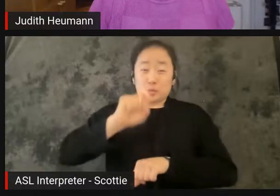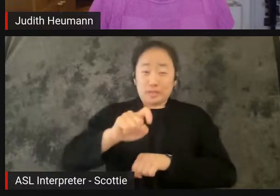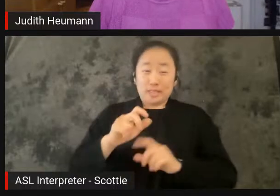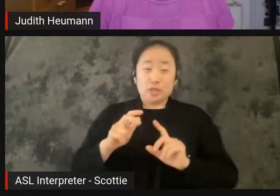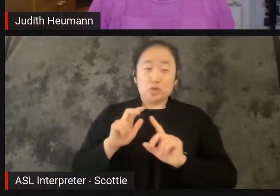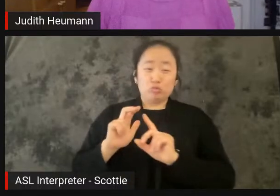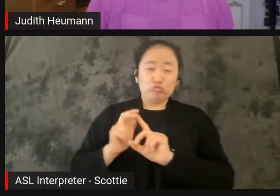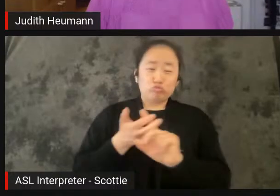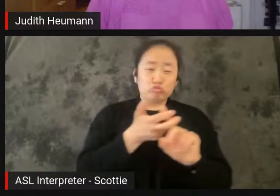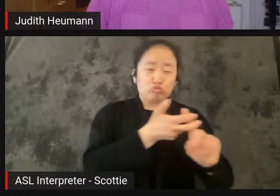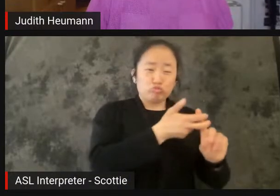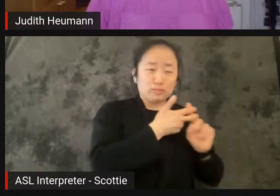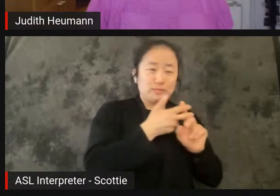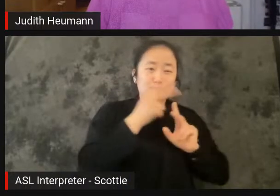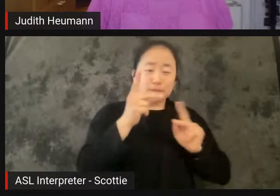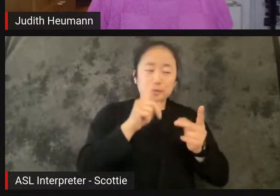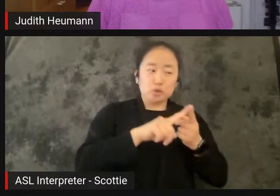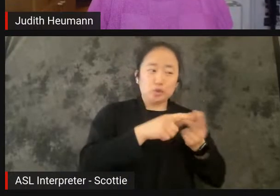healthcare fields,